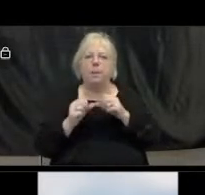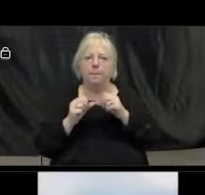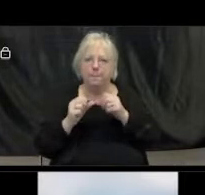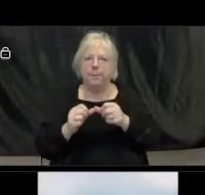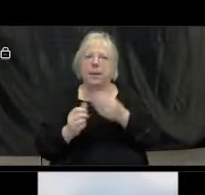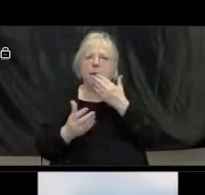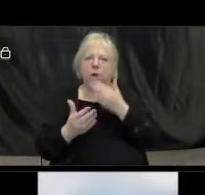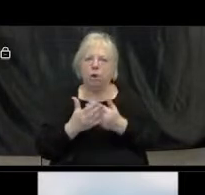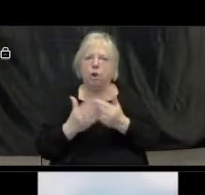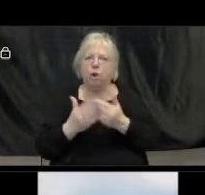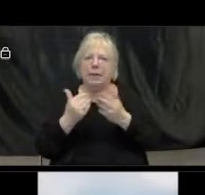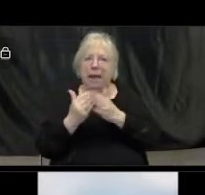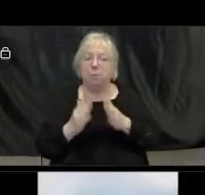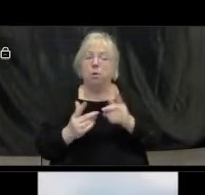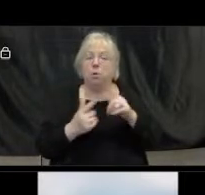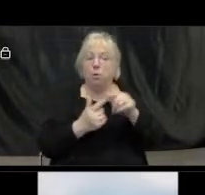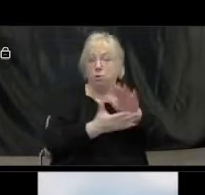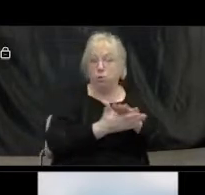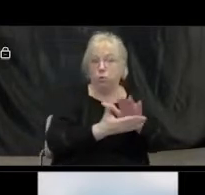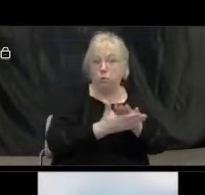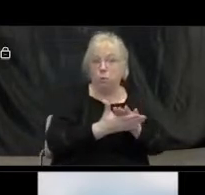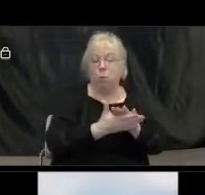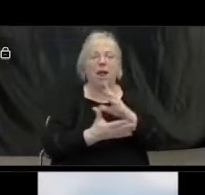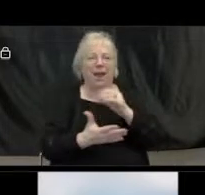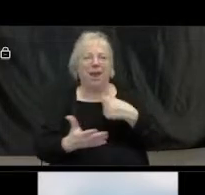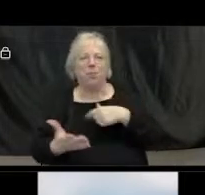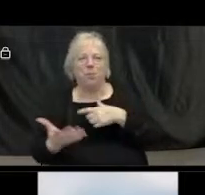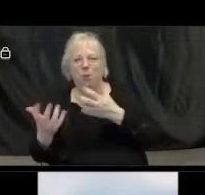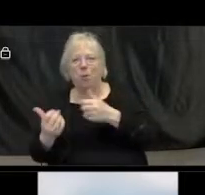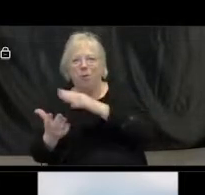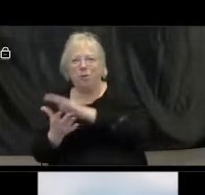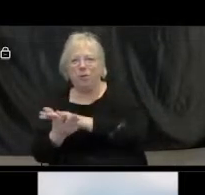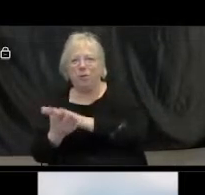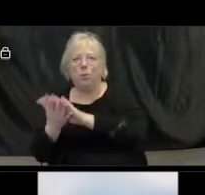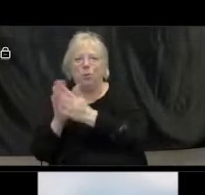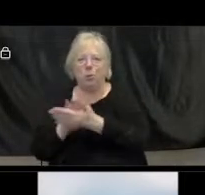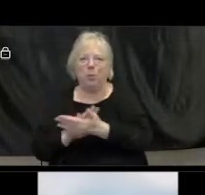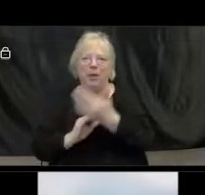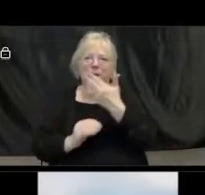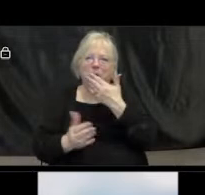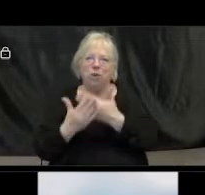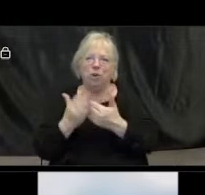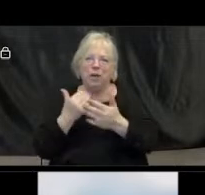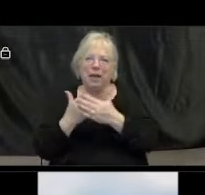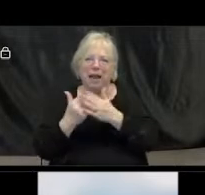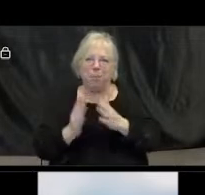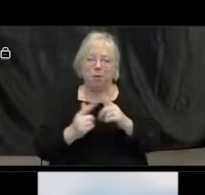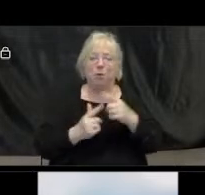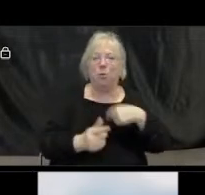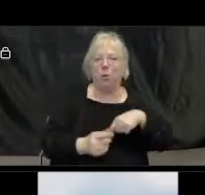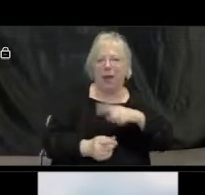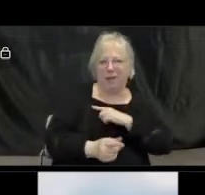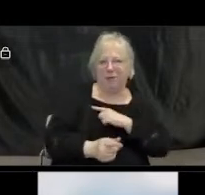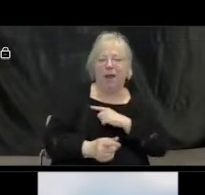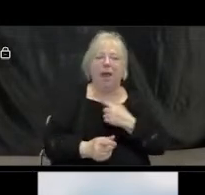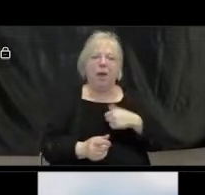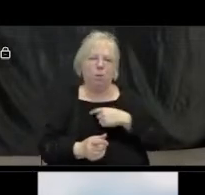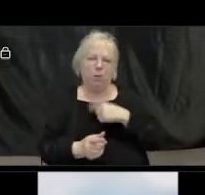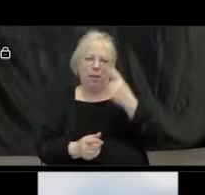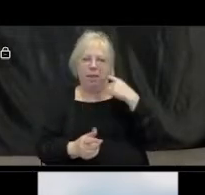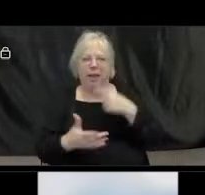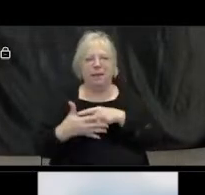neighbor to this school. We also want the school to be a good neighbor to us. And we think these things that we have